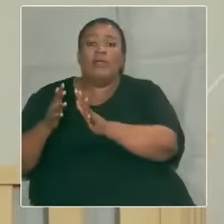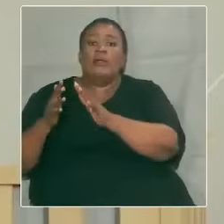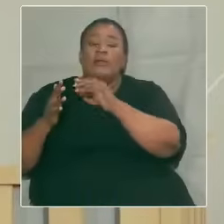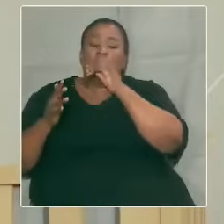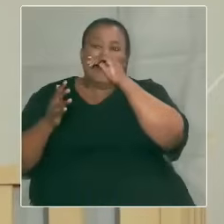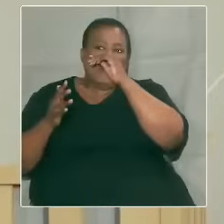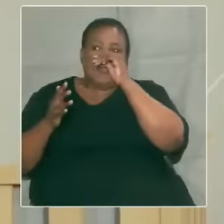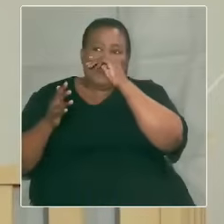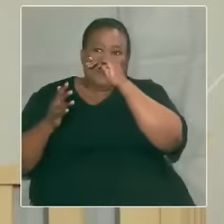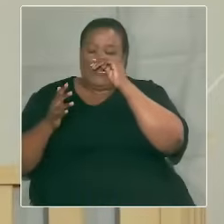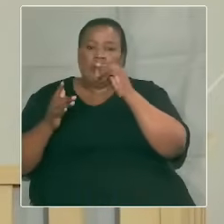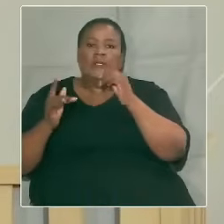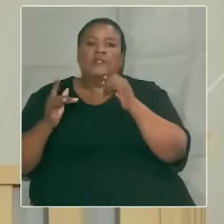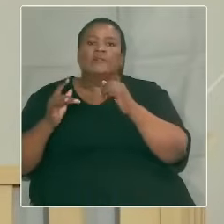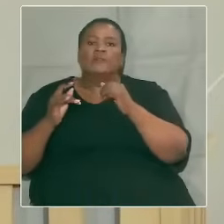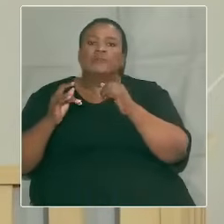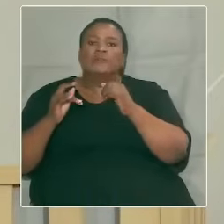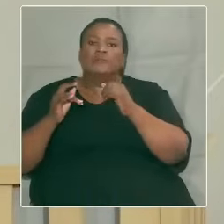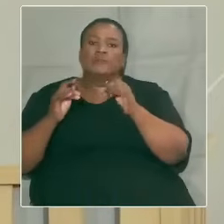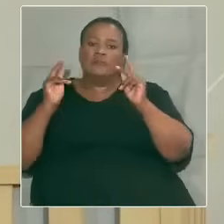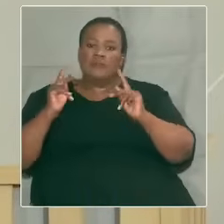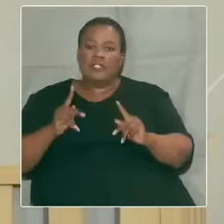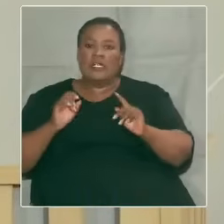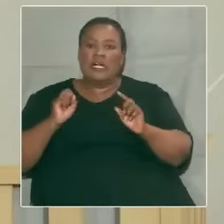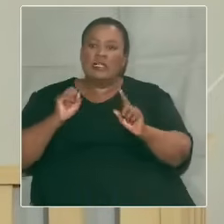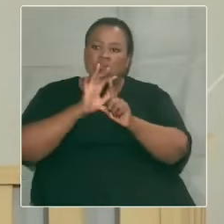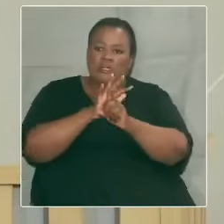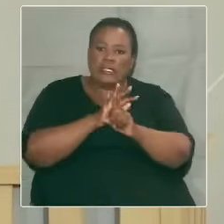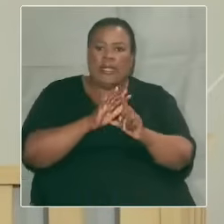including both verbal and physical intimidation,